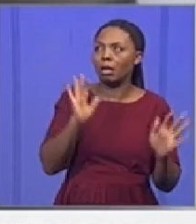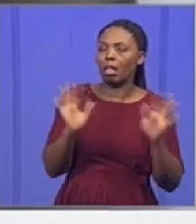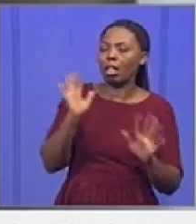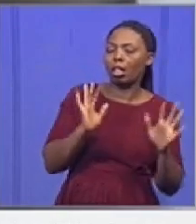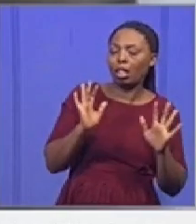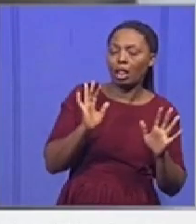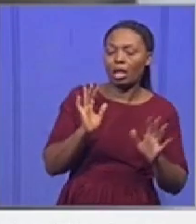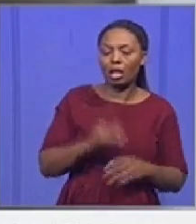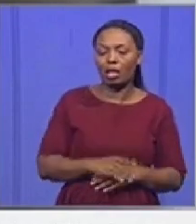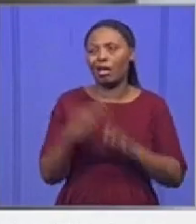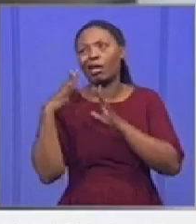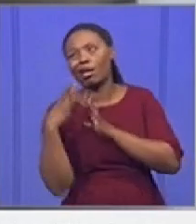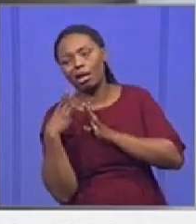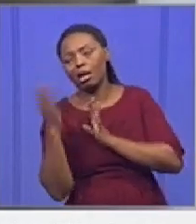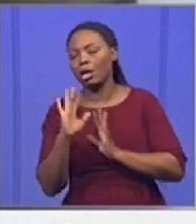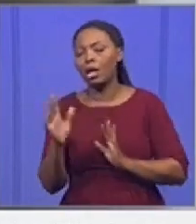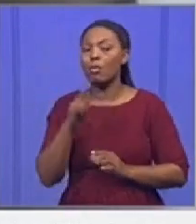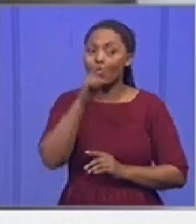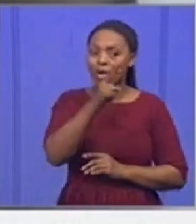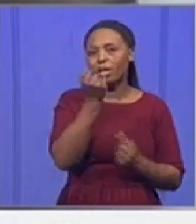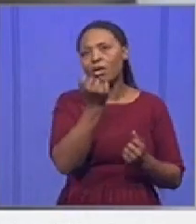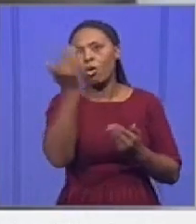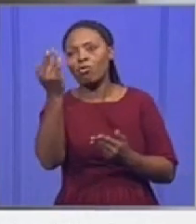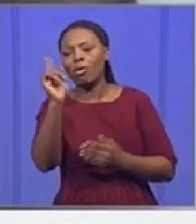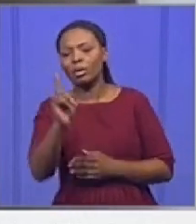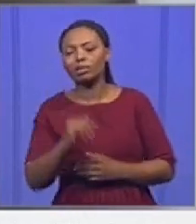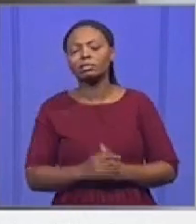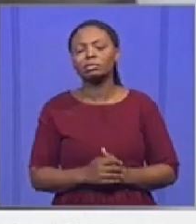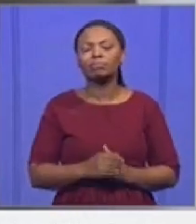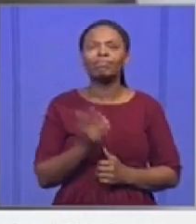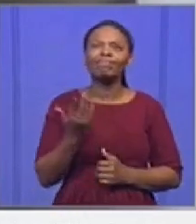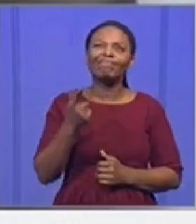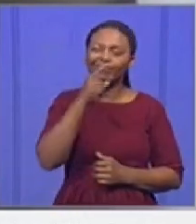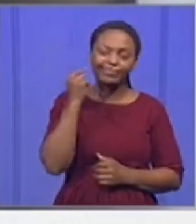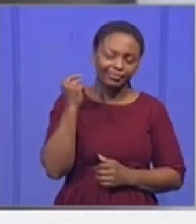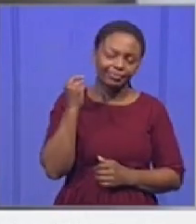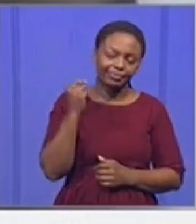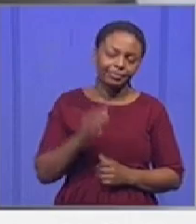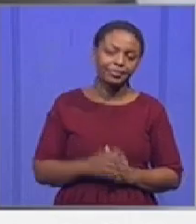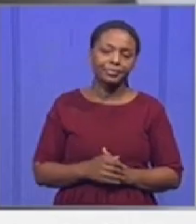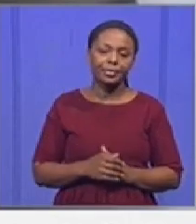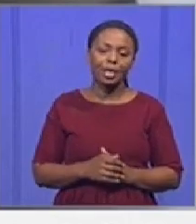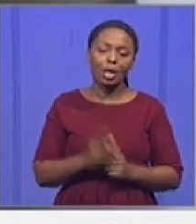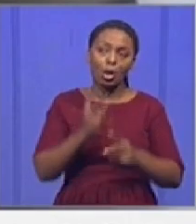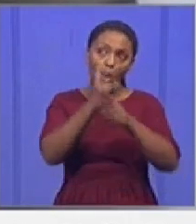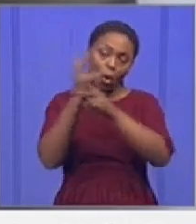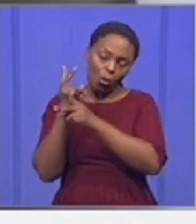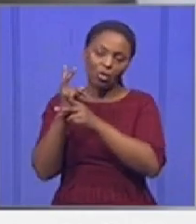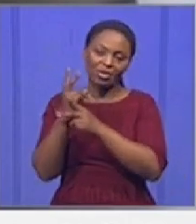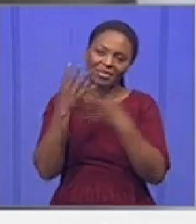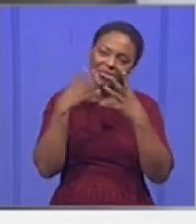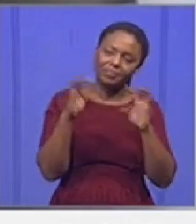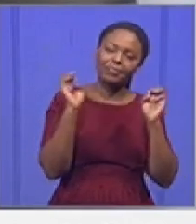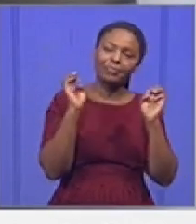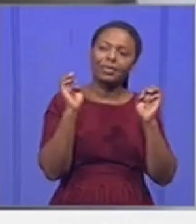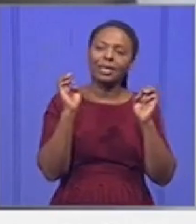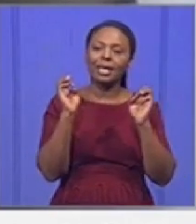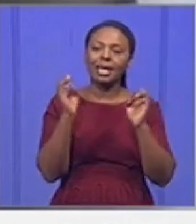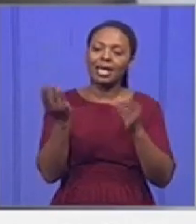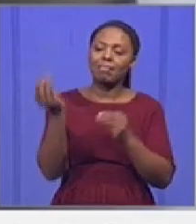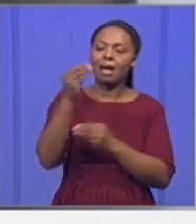people. What they did, they offered what you call loans, free